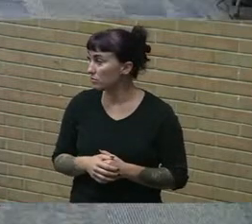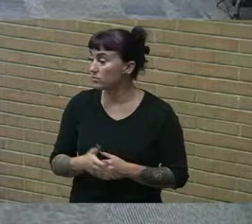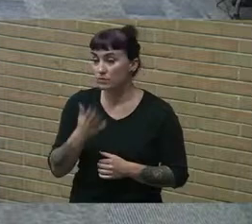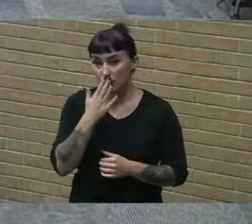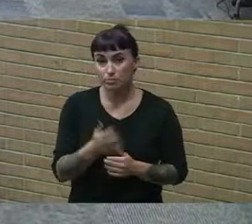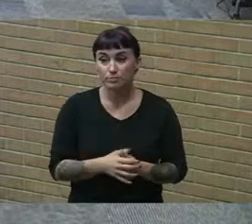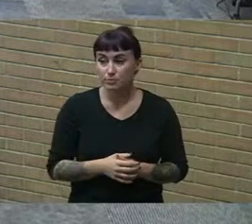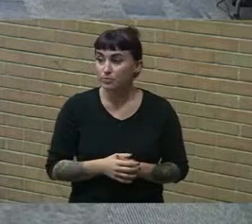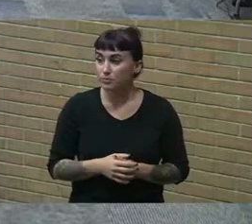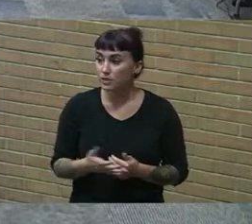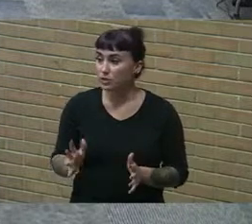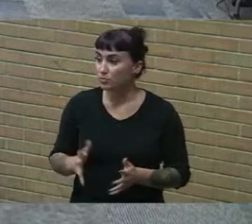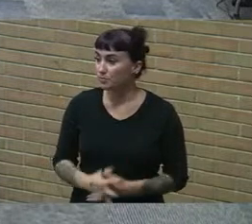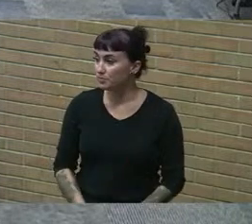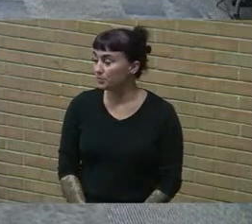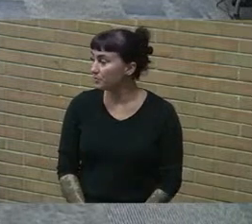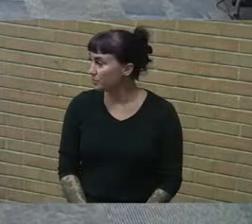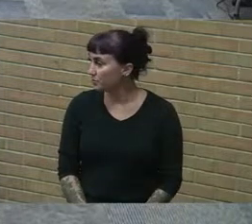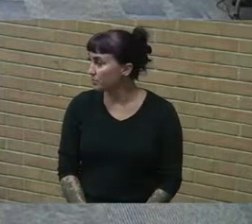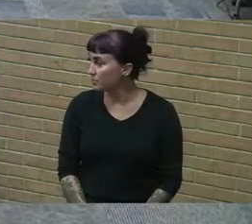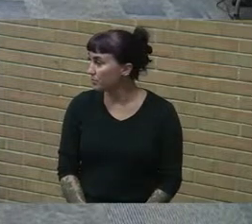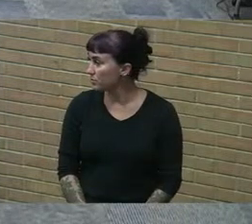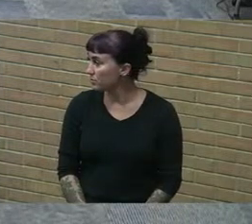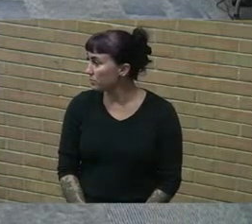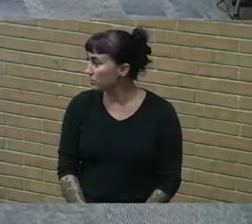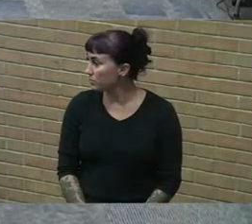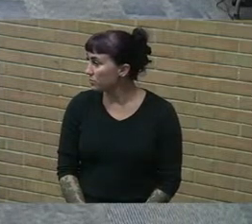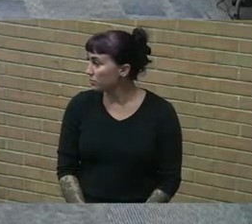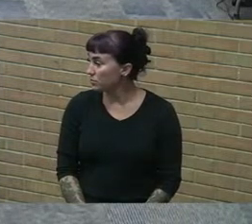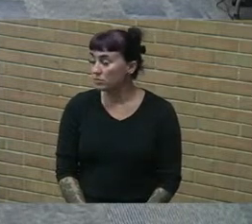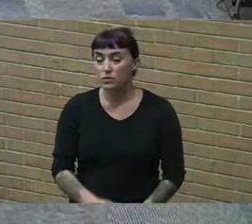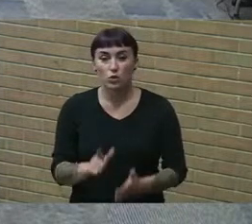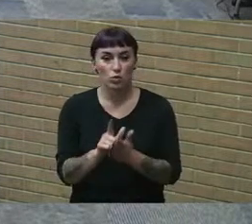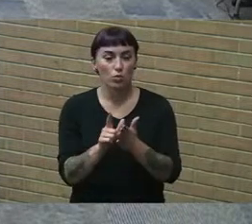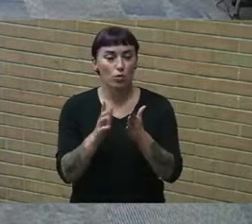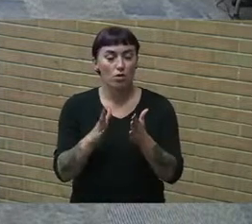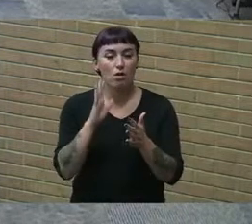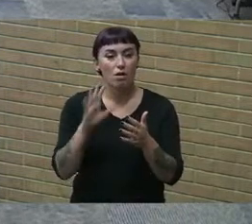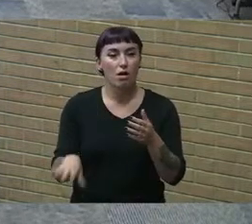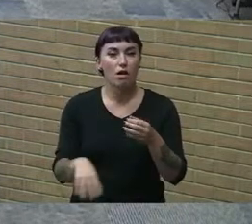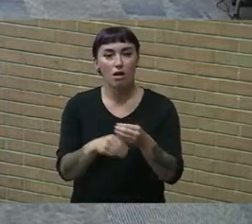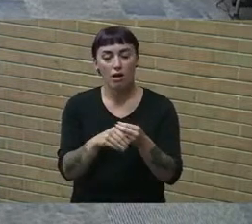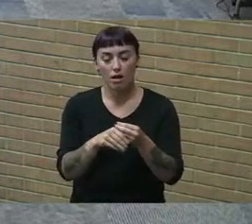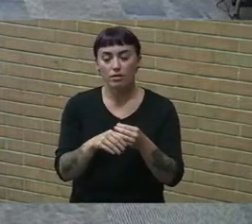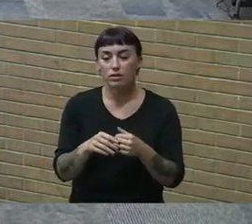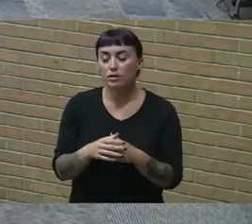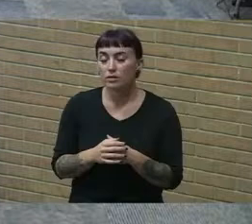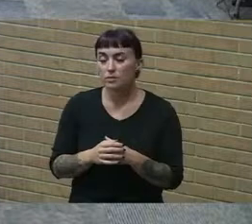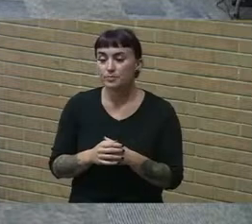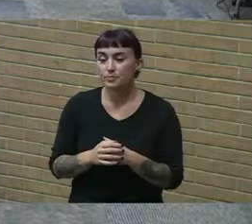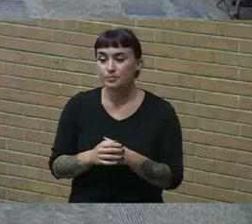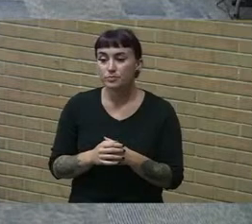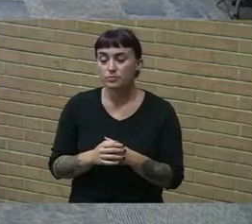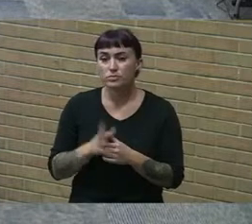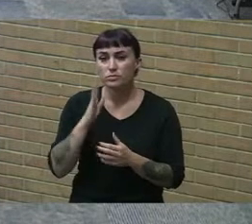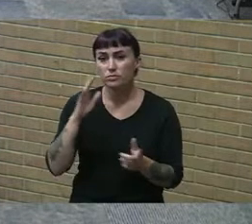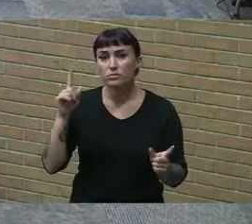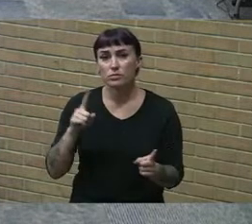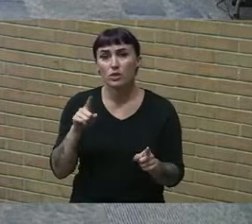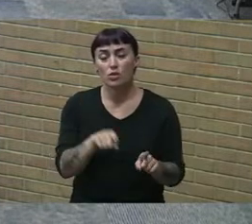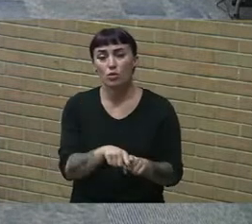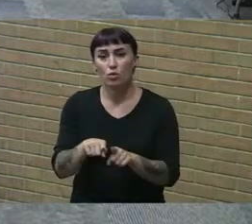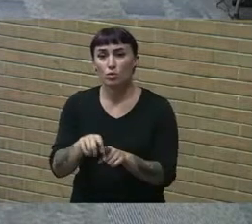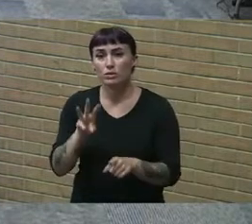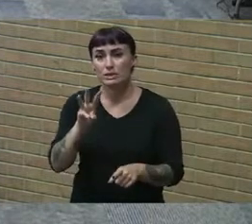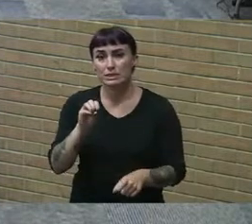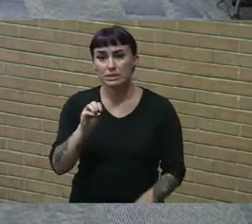Thank you. That's helpful. And if I may add, Councilperson Werner, the reduction is also